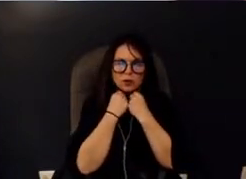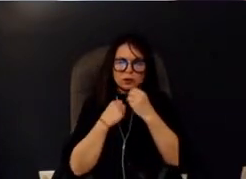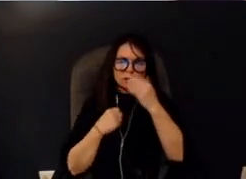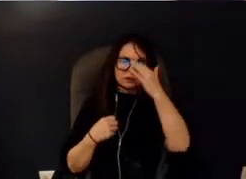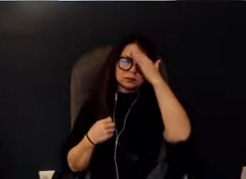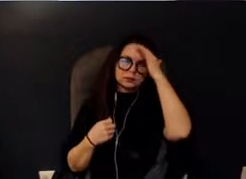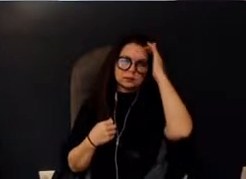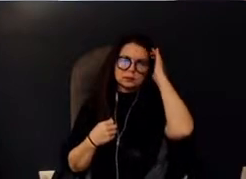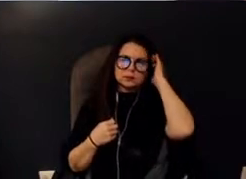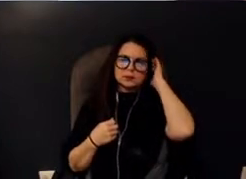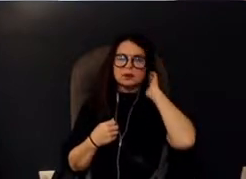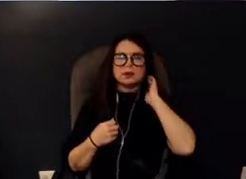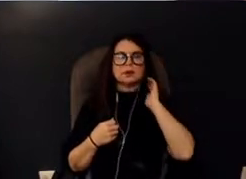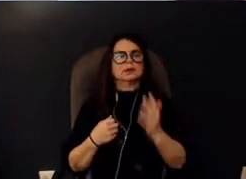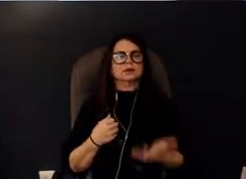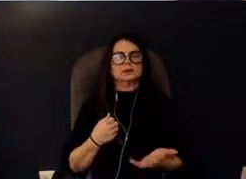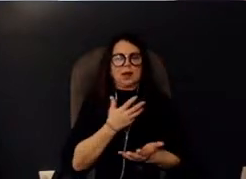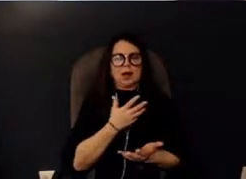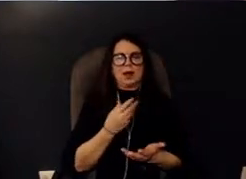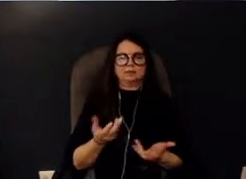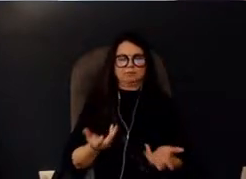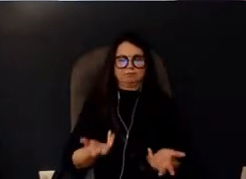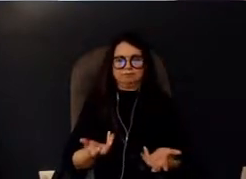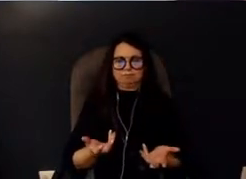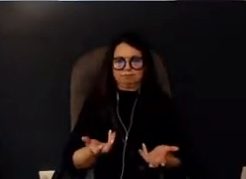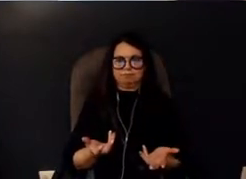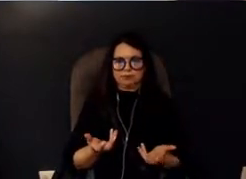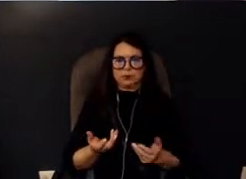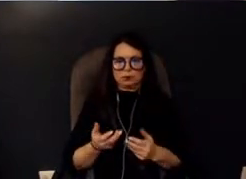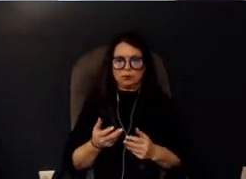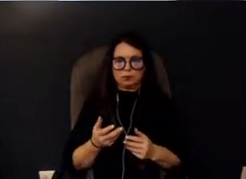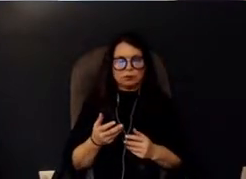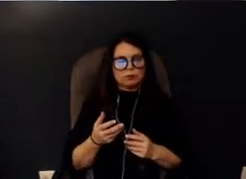at the forefront of leading